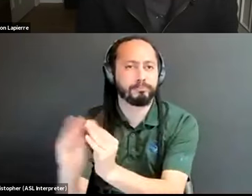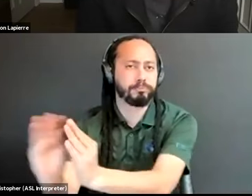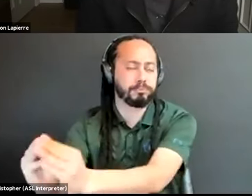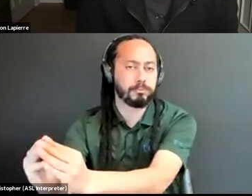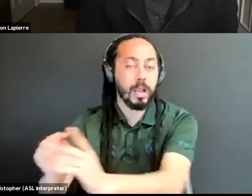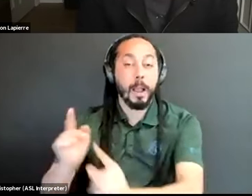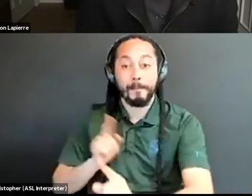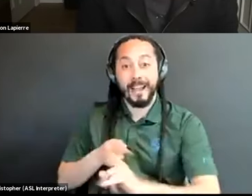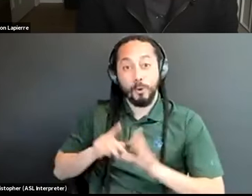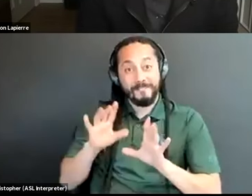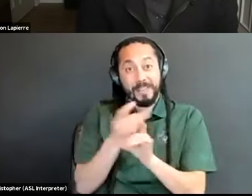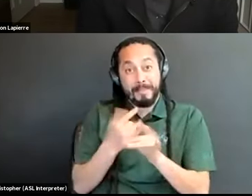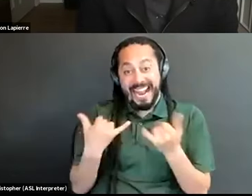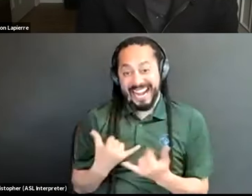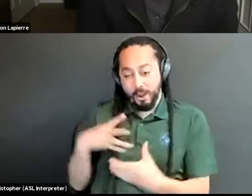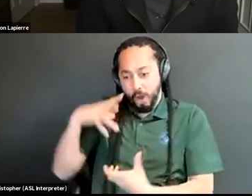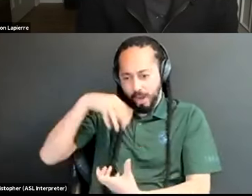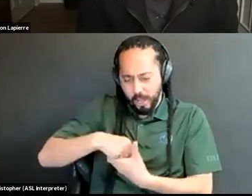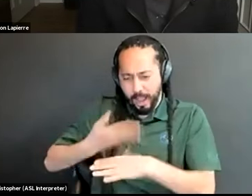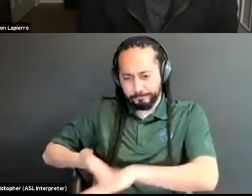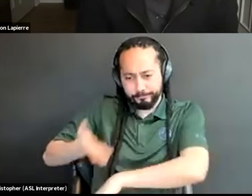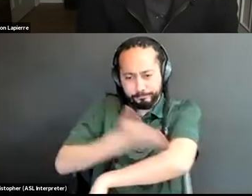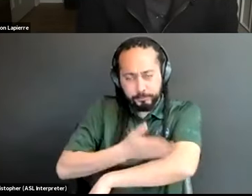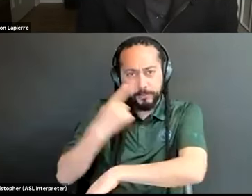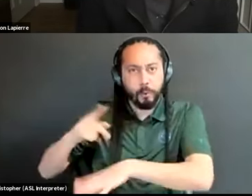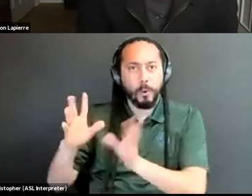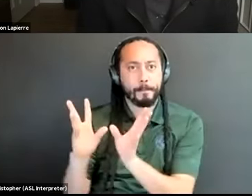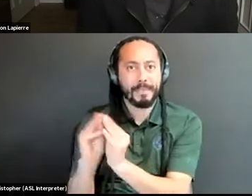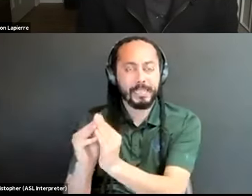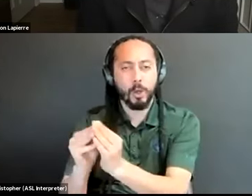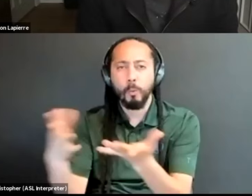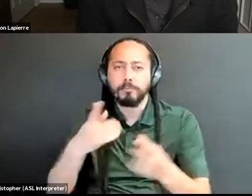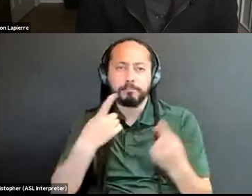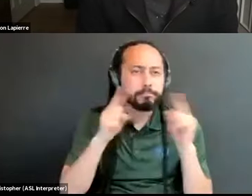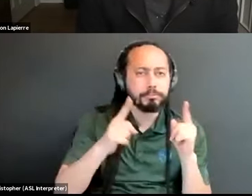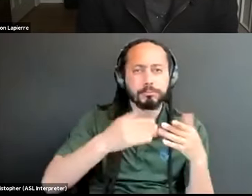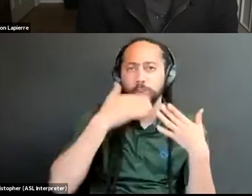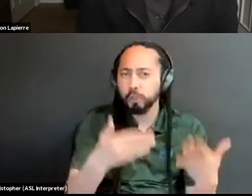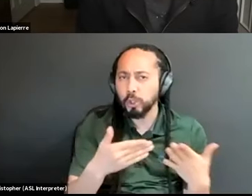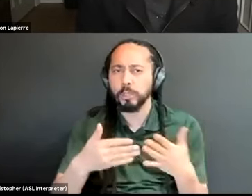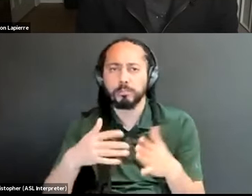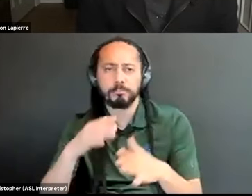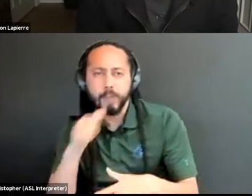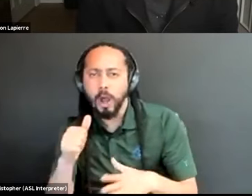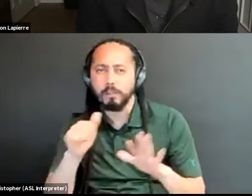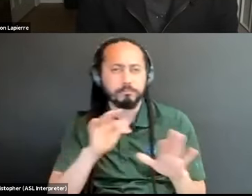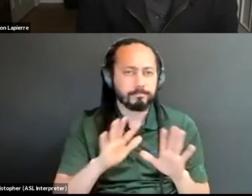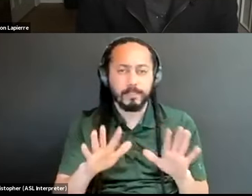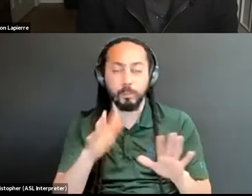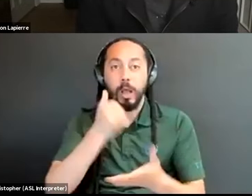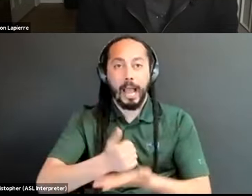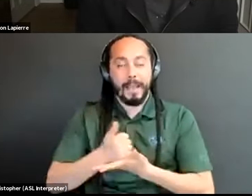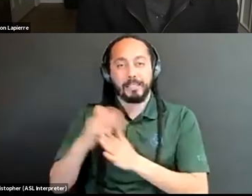you give us your feedback. Let us know what worked, what do you want more of? And that'll help us in our planning for the next